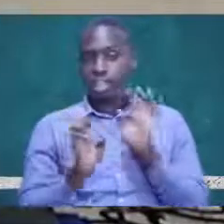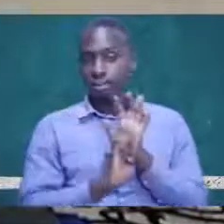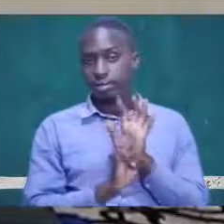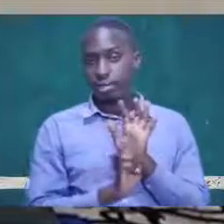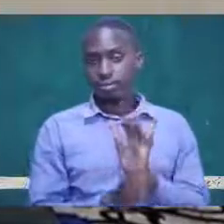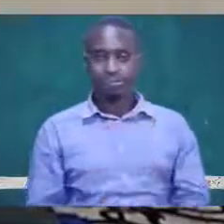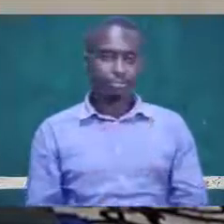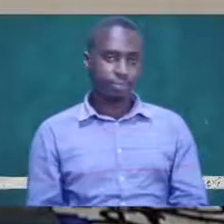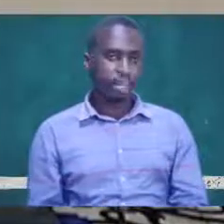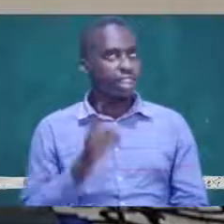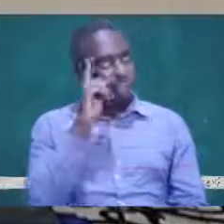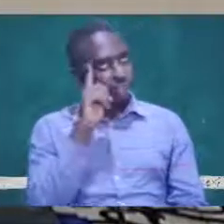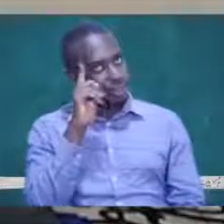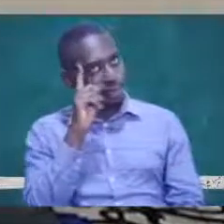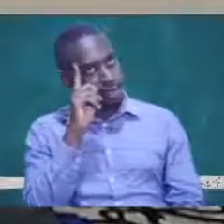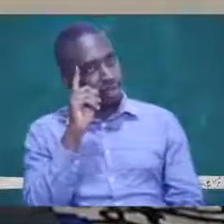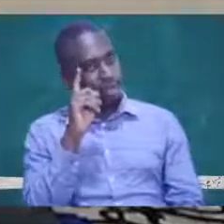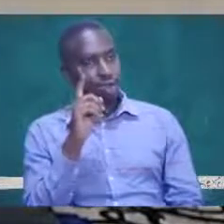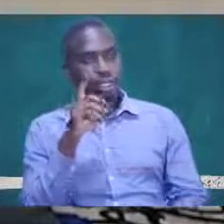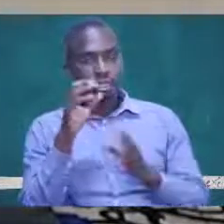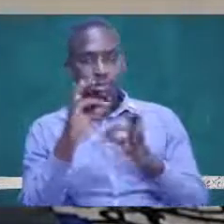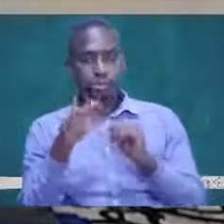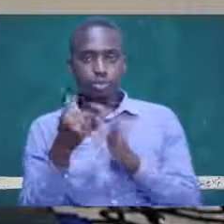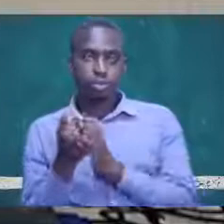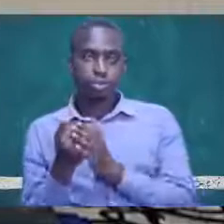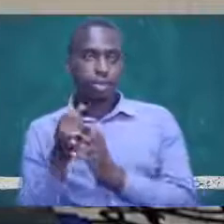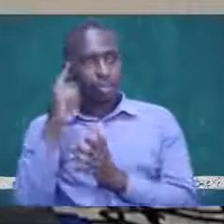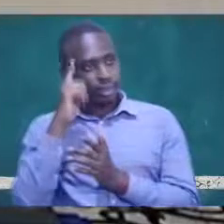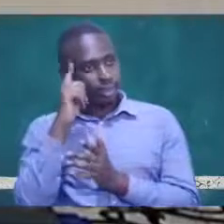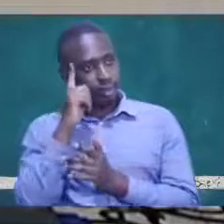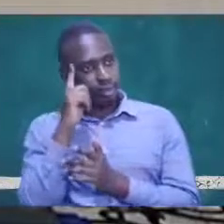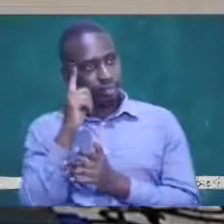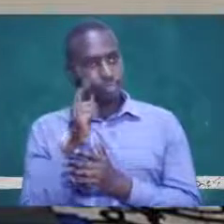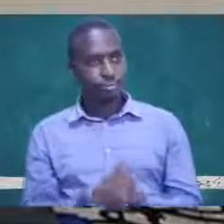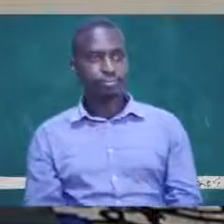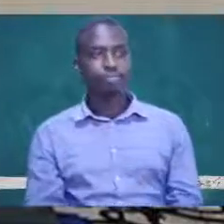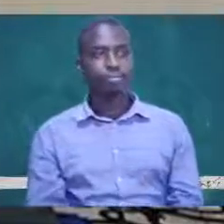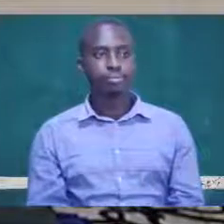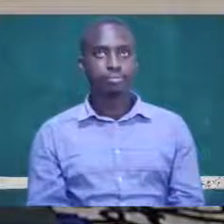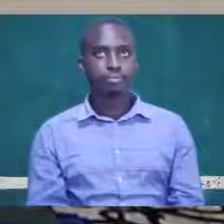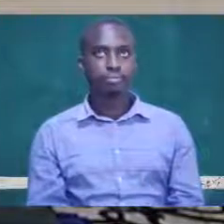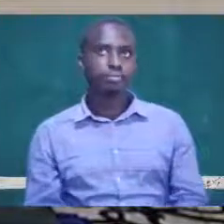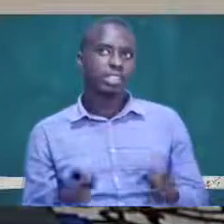assuming that the consumption expenditure, assuming that